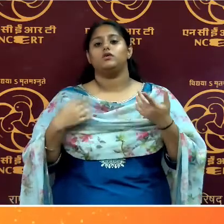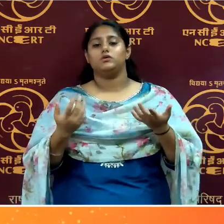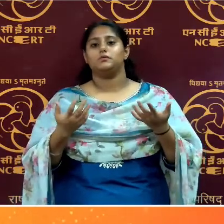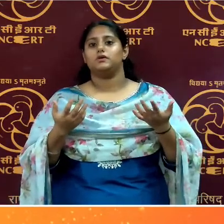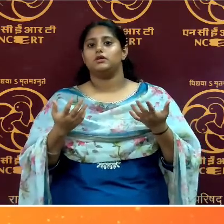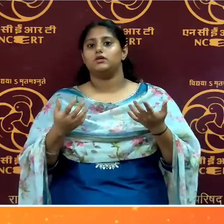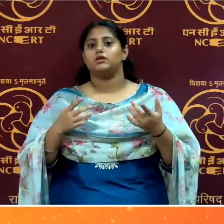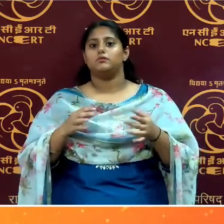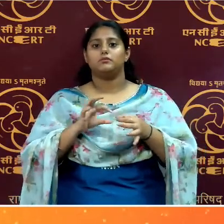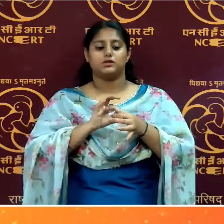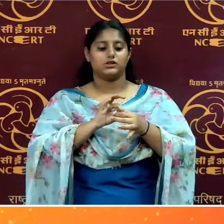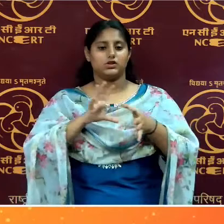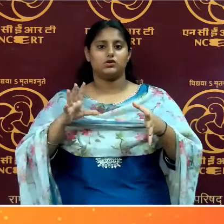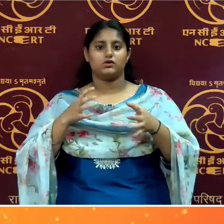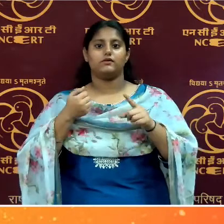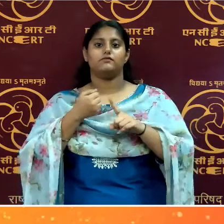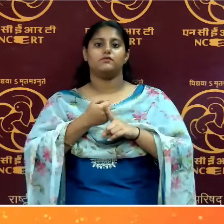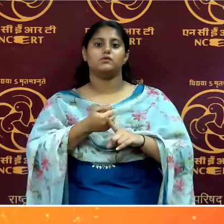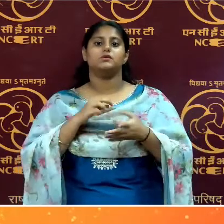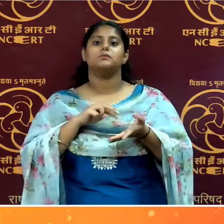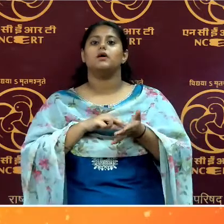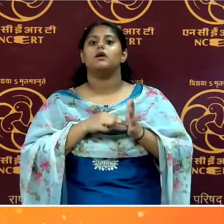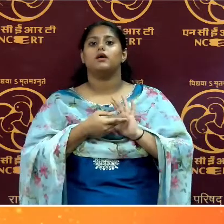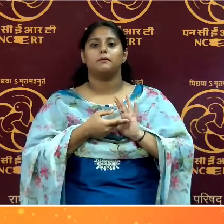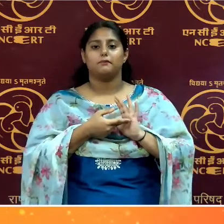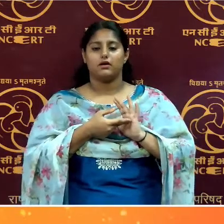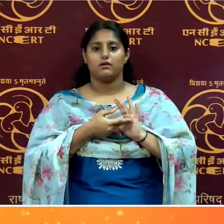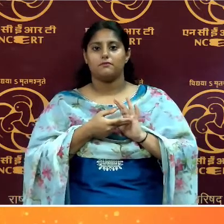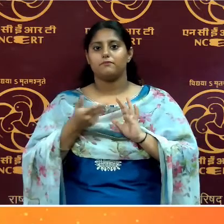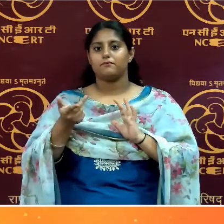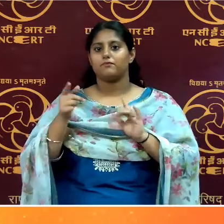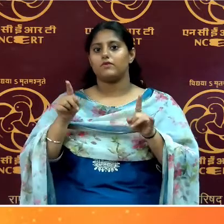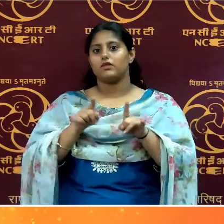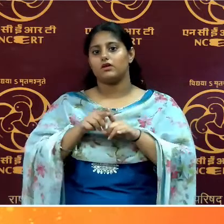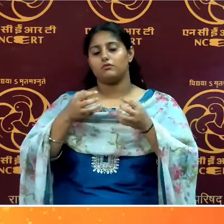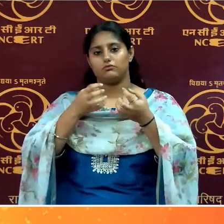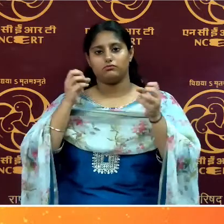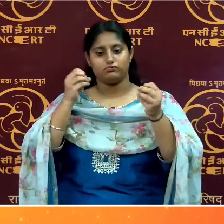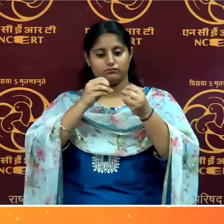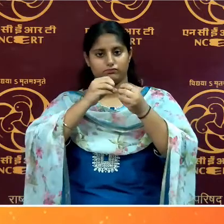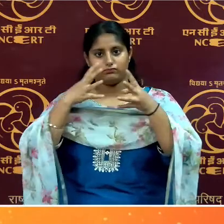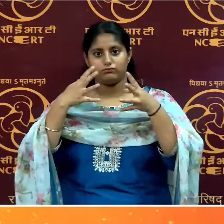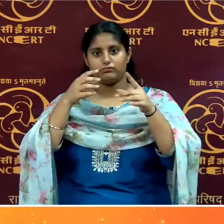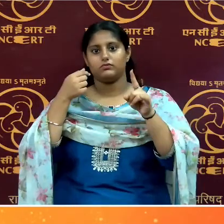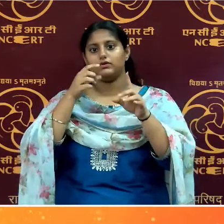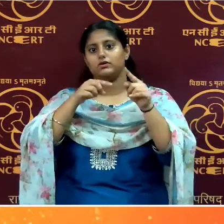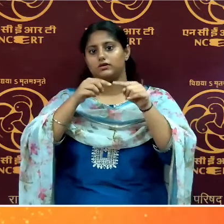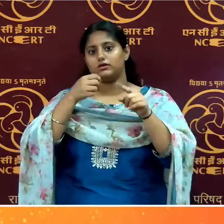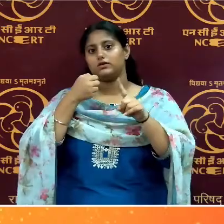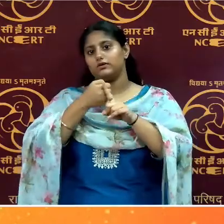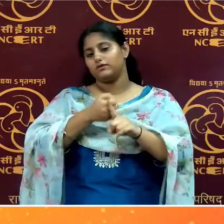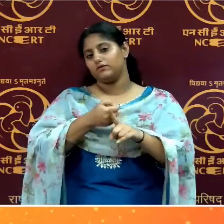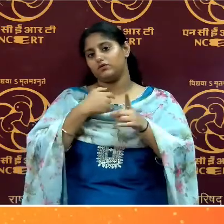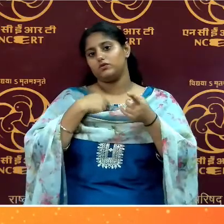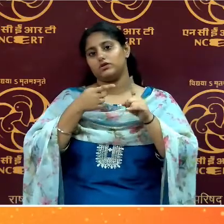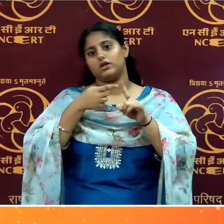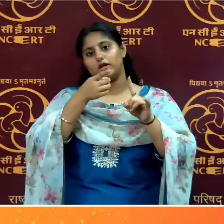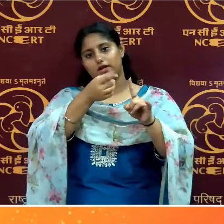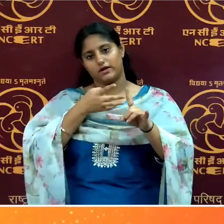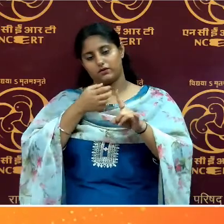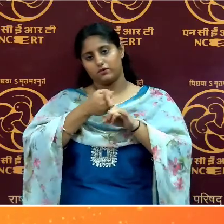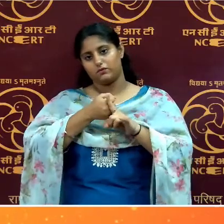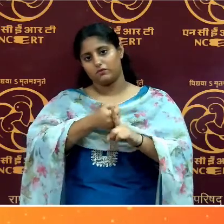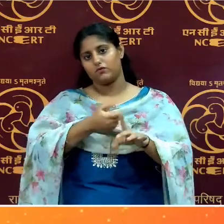the non-contact forces. So Okay. we had what? In Magnetic this? force, Magnetic force, electrostatic force, and gravitational force. gravitational force.